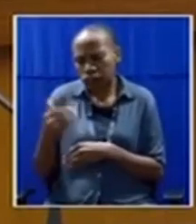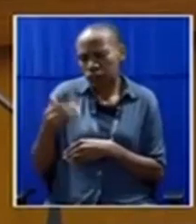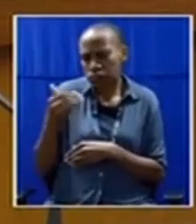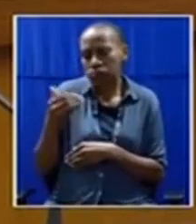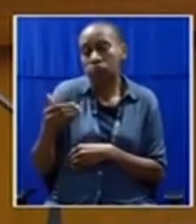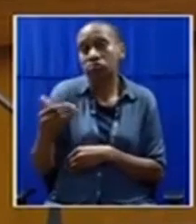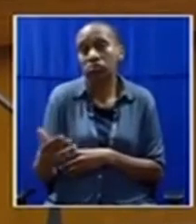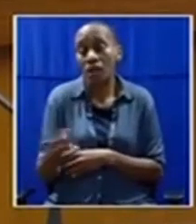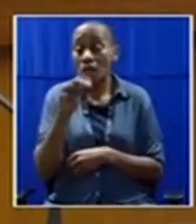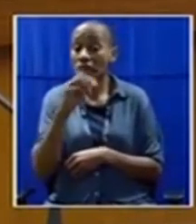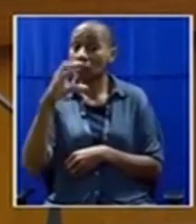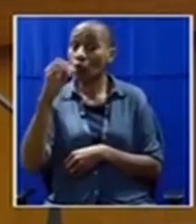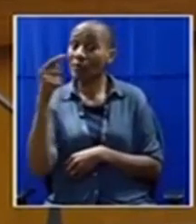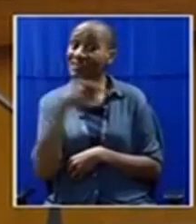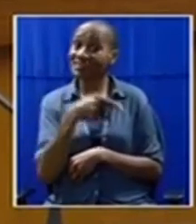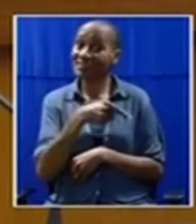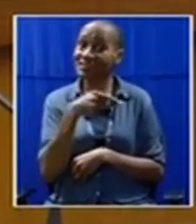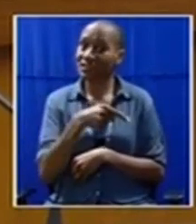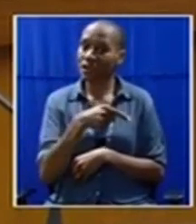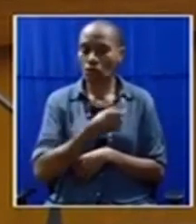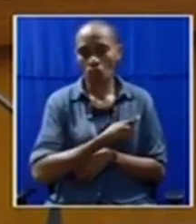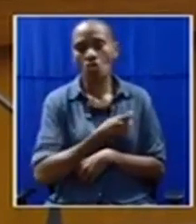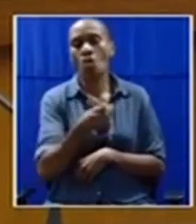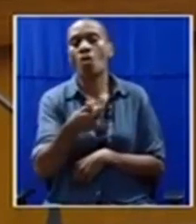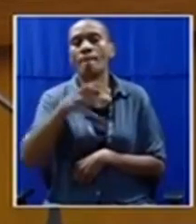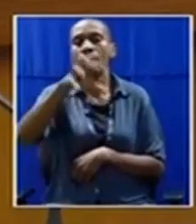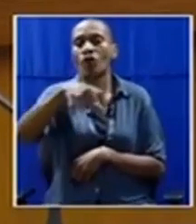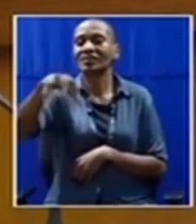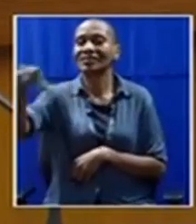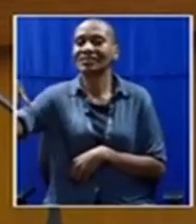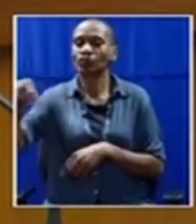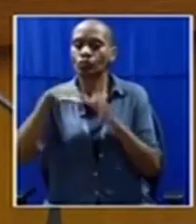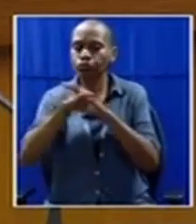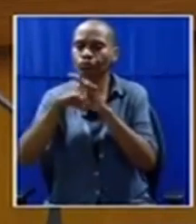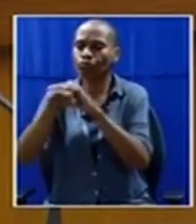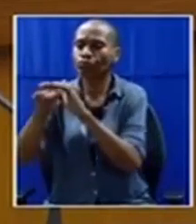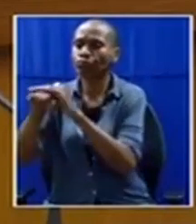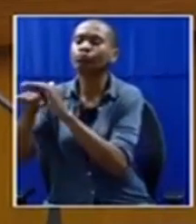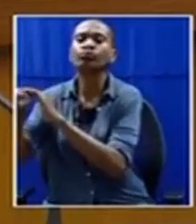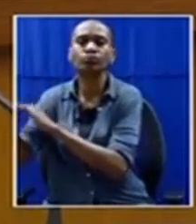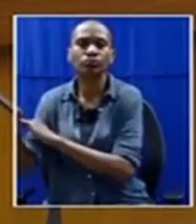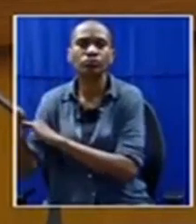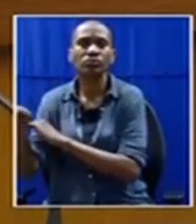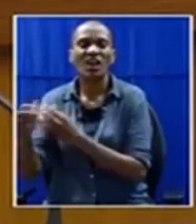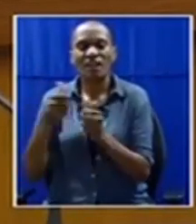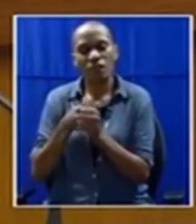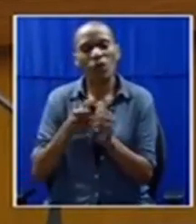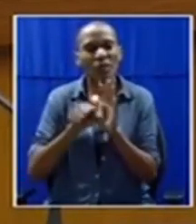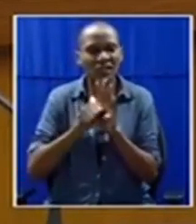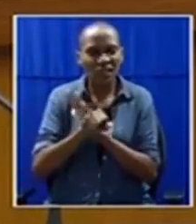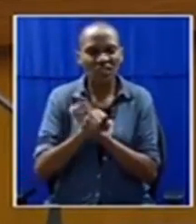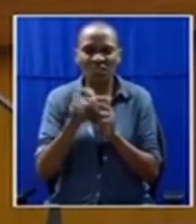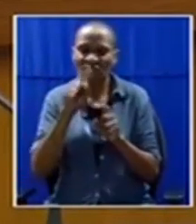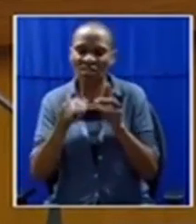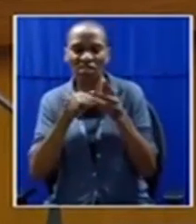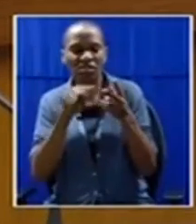time the NCOP has to go and intervene in provinces through certain sections of the